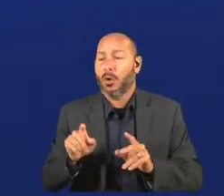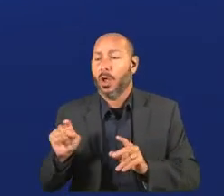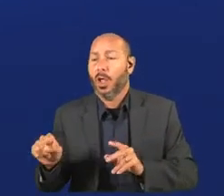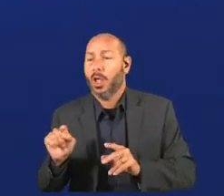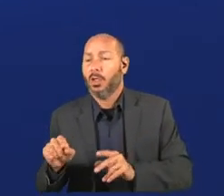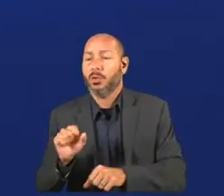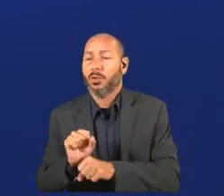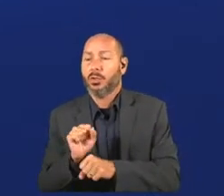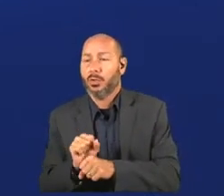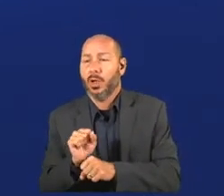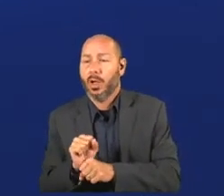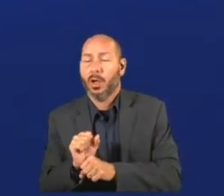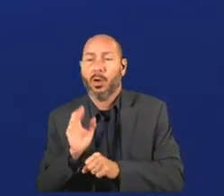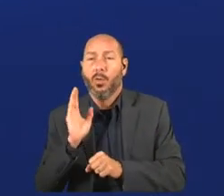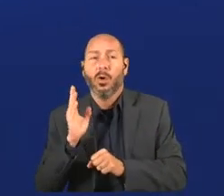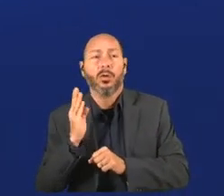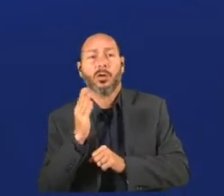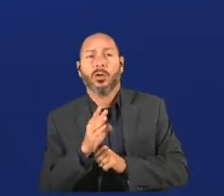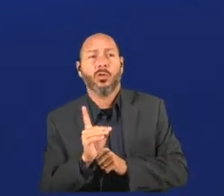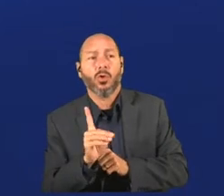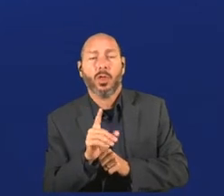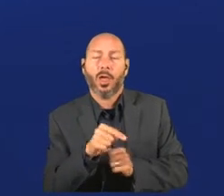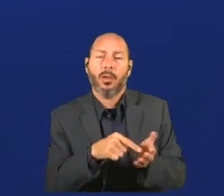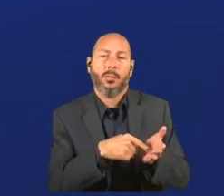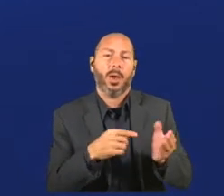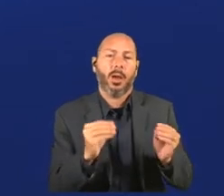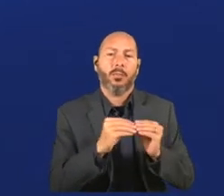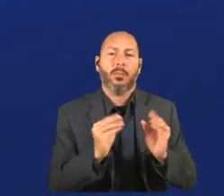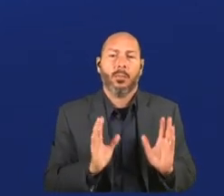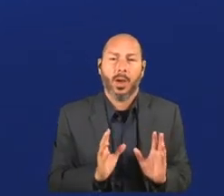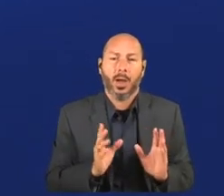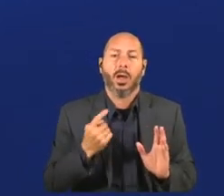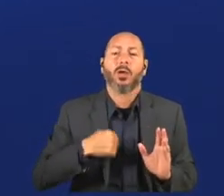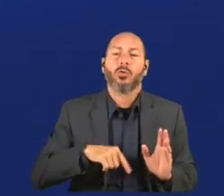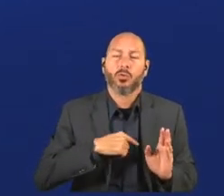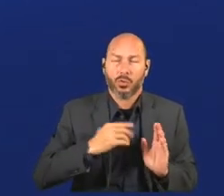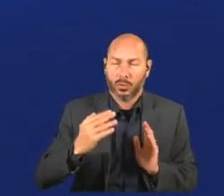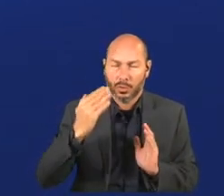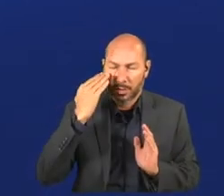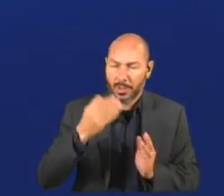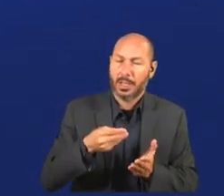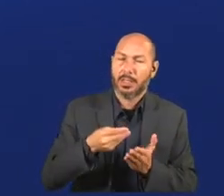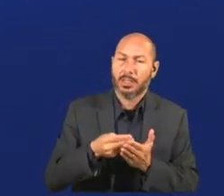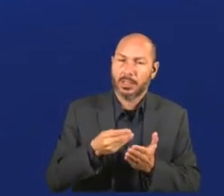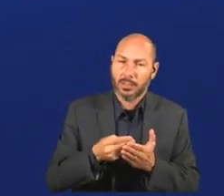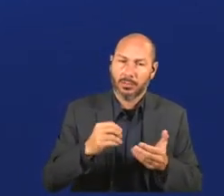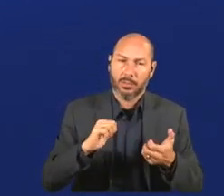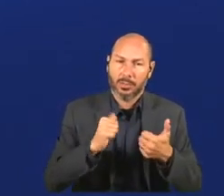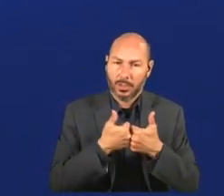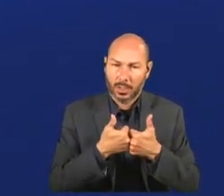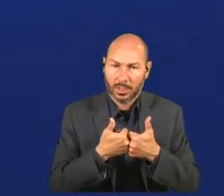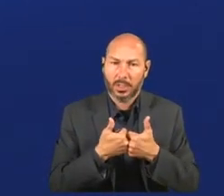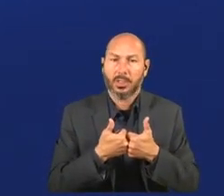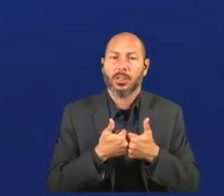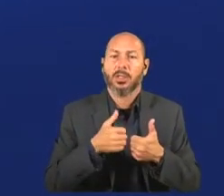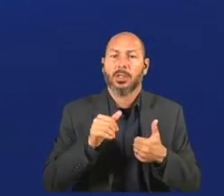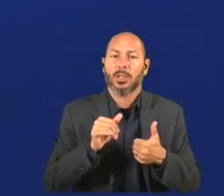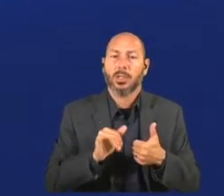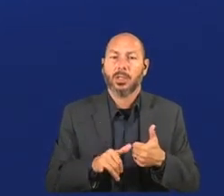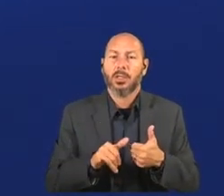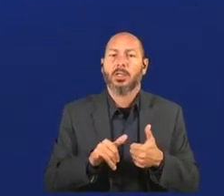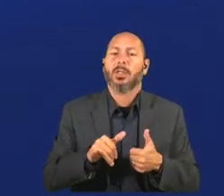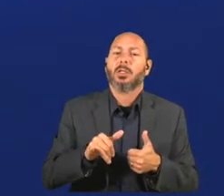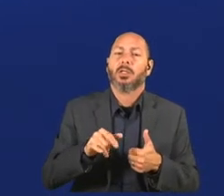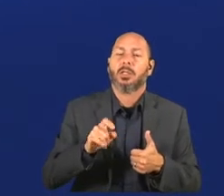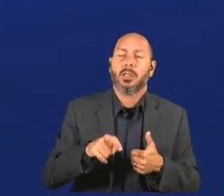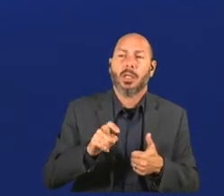in terms of access to services. So we recognize that funding is a challenge, and we should, of course, continue to lobby for additional funds.